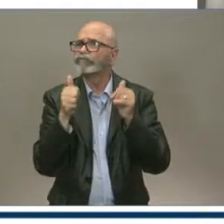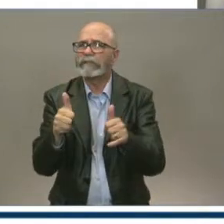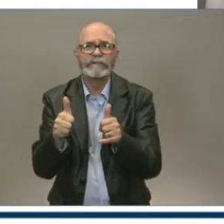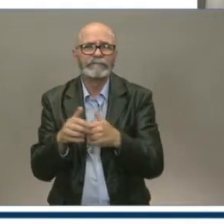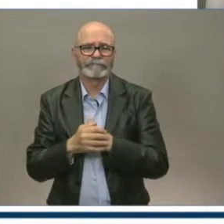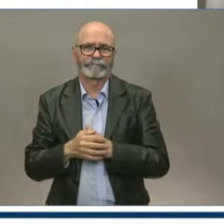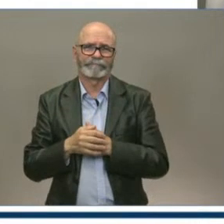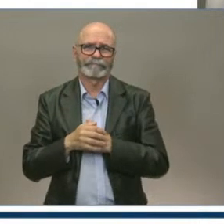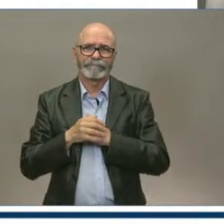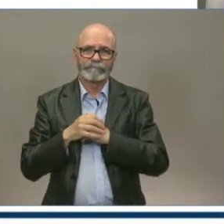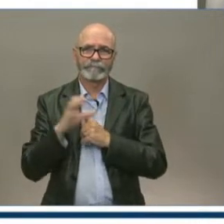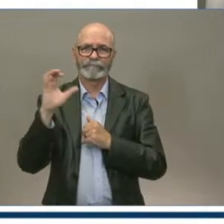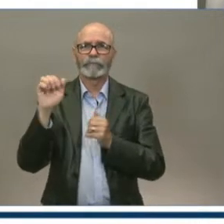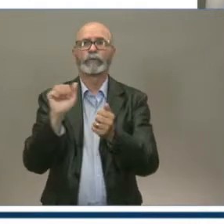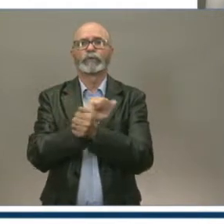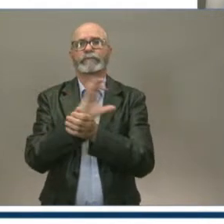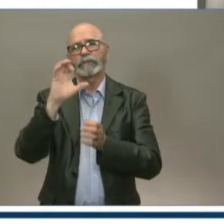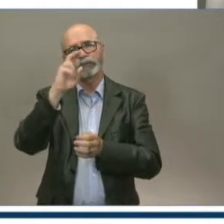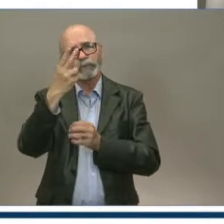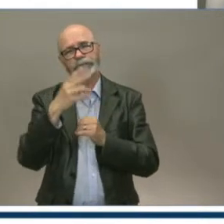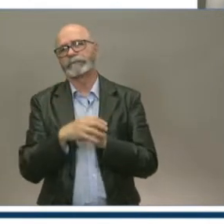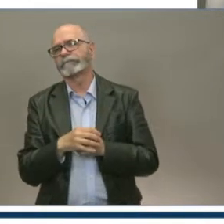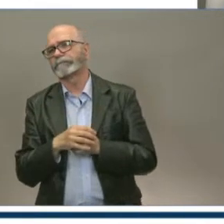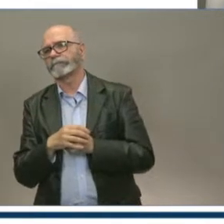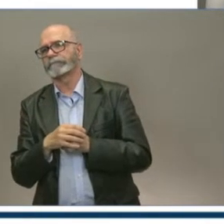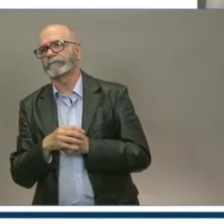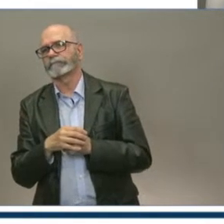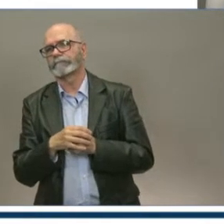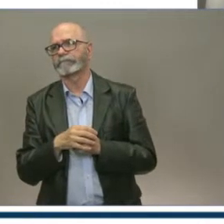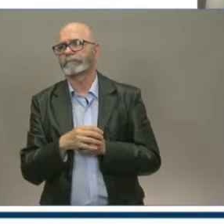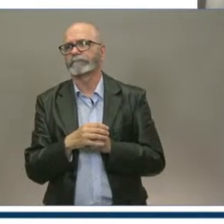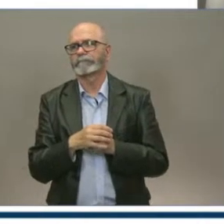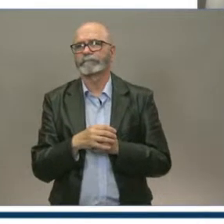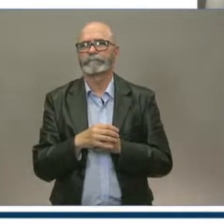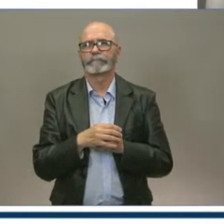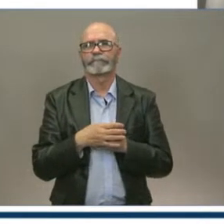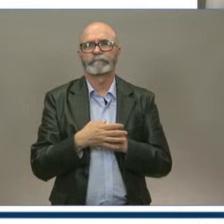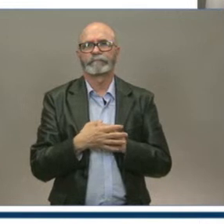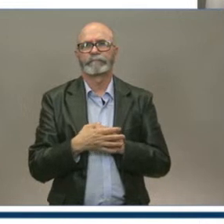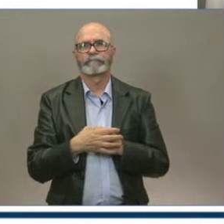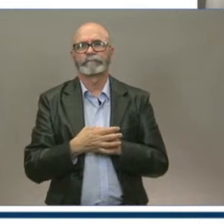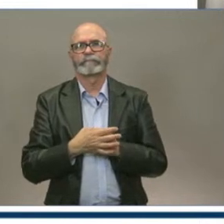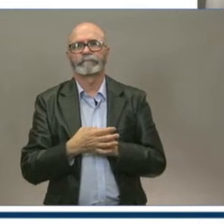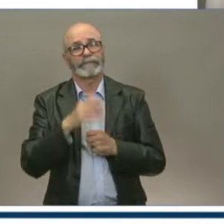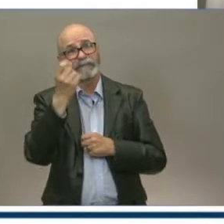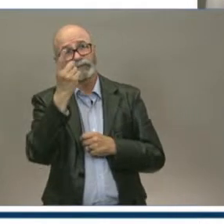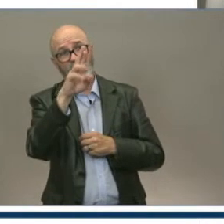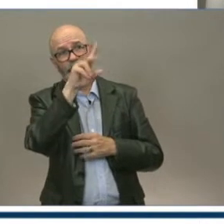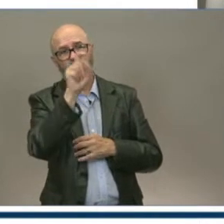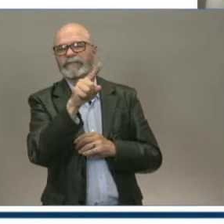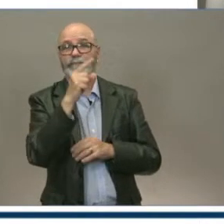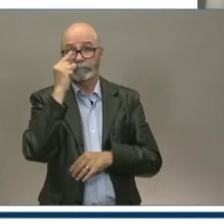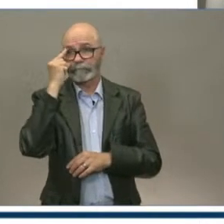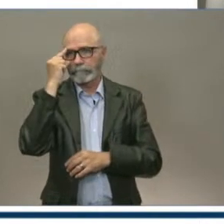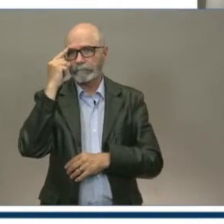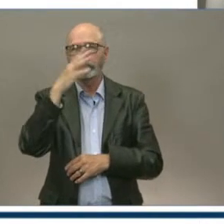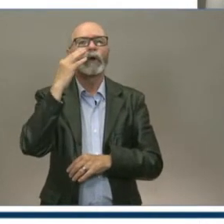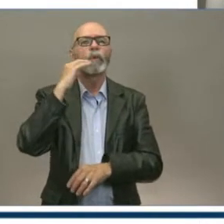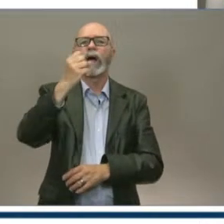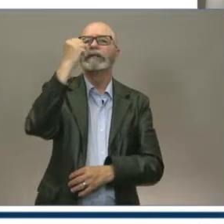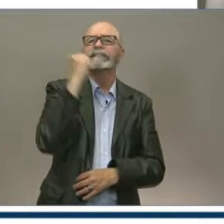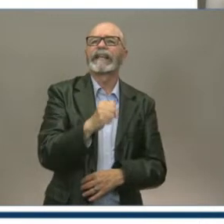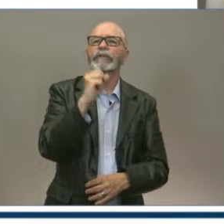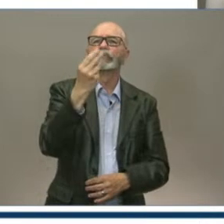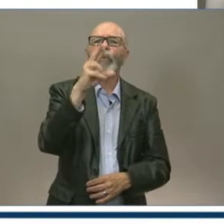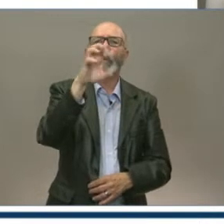Herald. Thank you. Dr. Strang, you mentioned that the SoSure testing that's being done